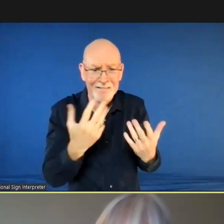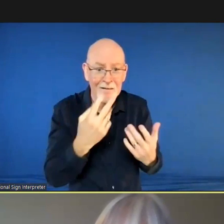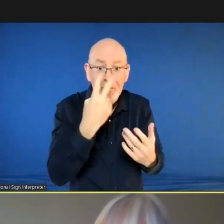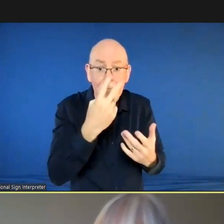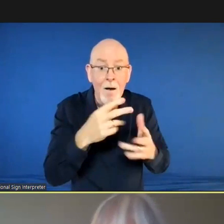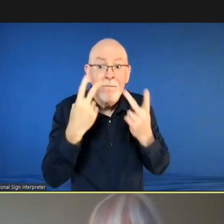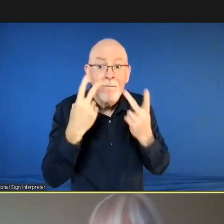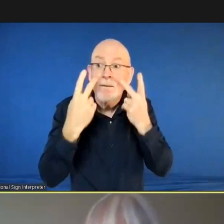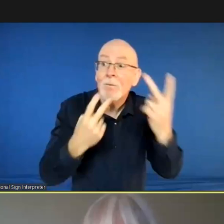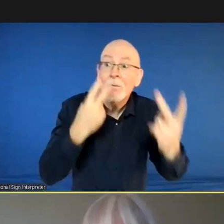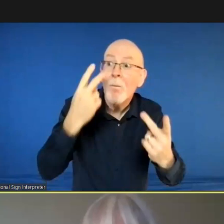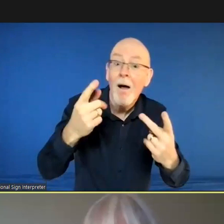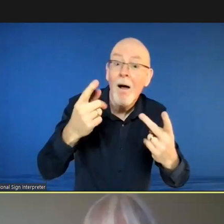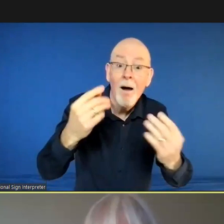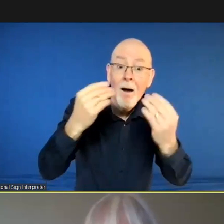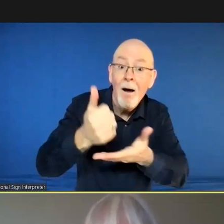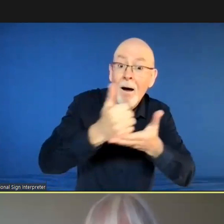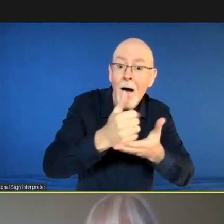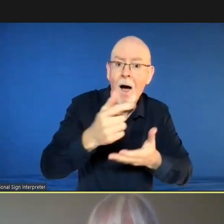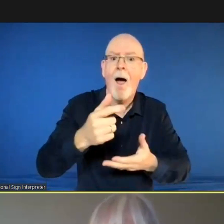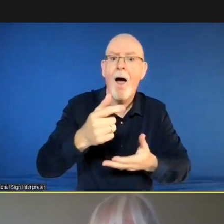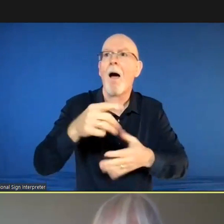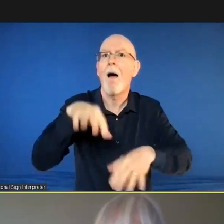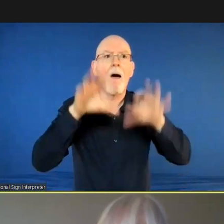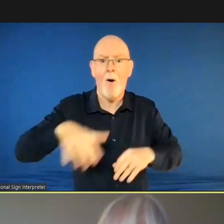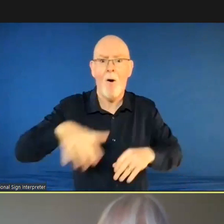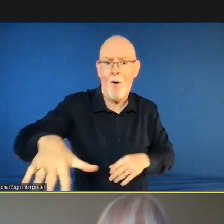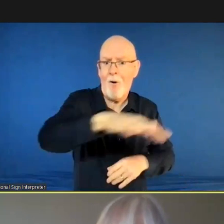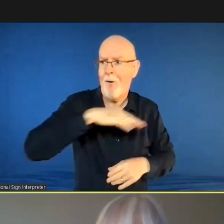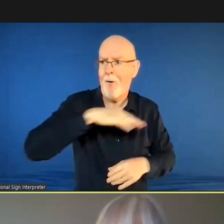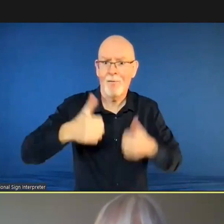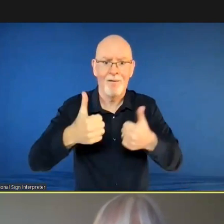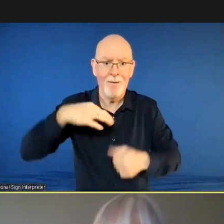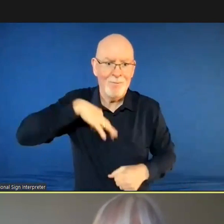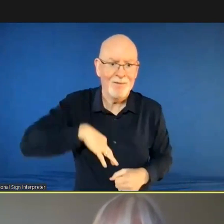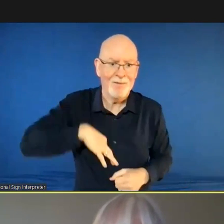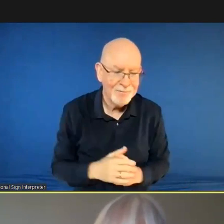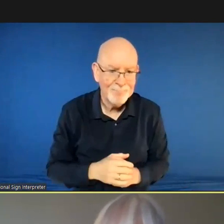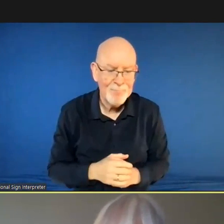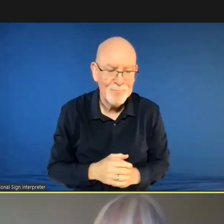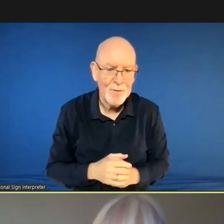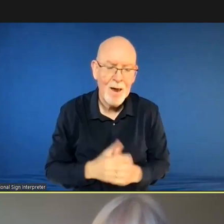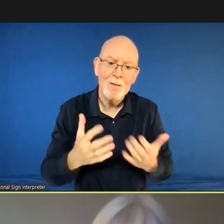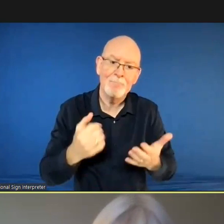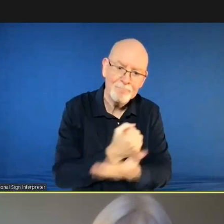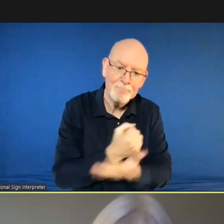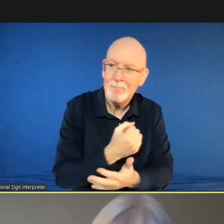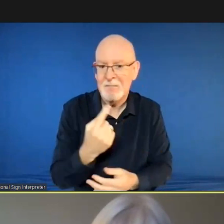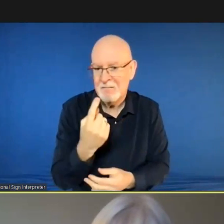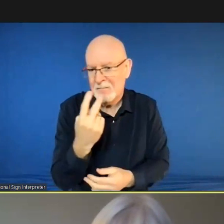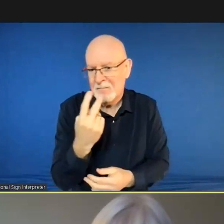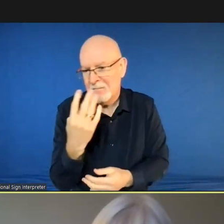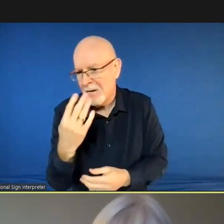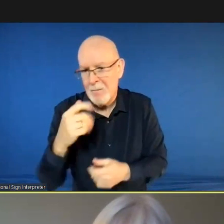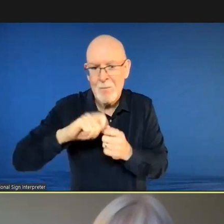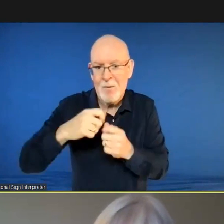Sadly, over the last few months, as we know, the vast majority of schools, probably across the whole world, have been